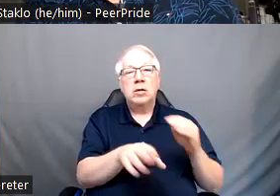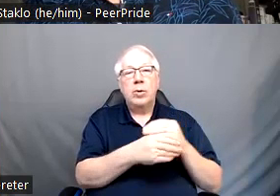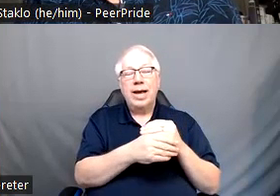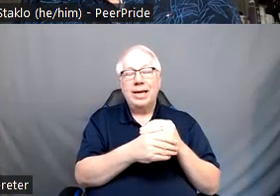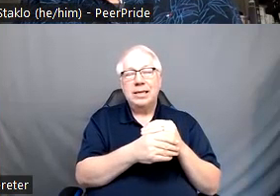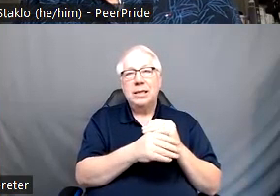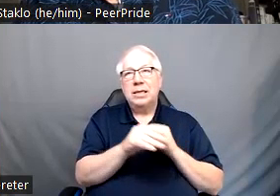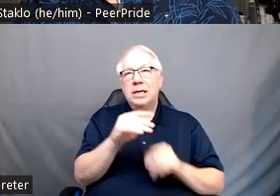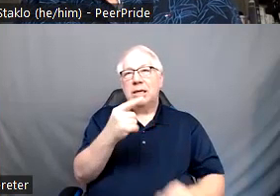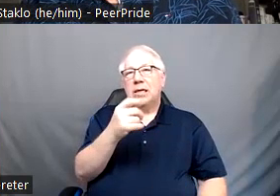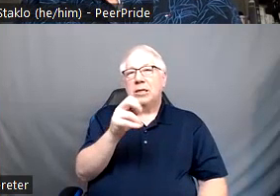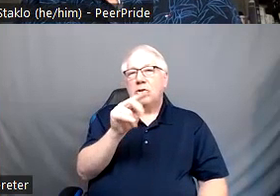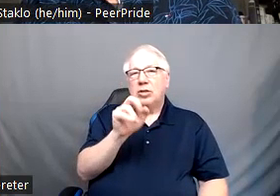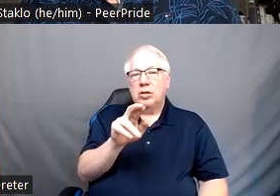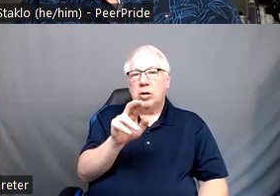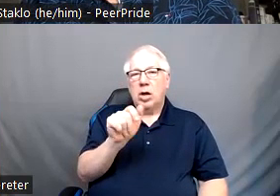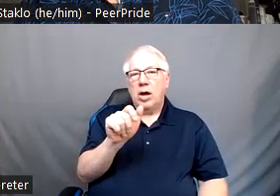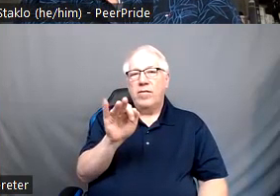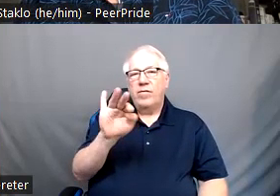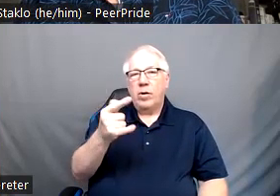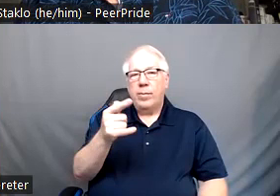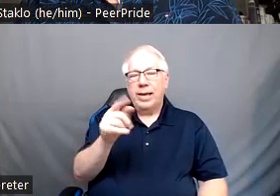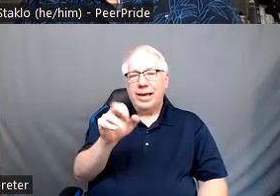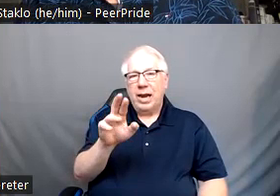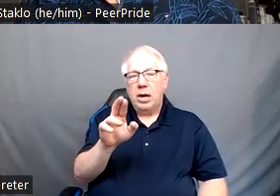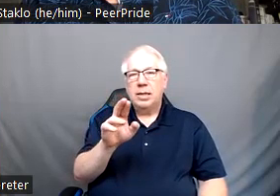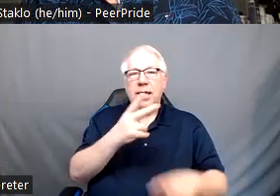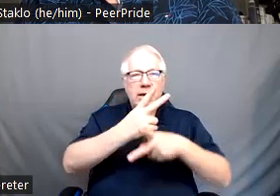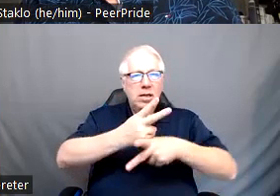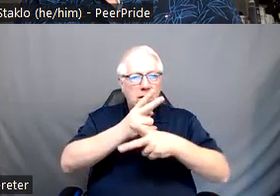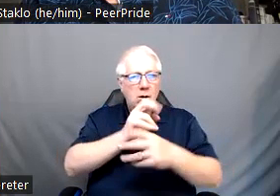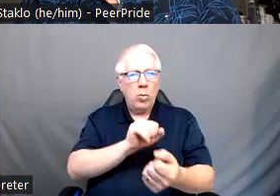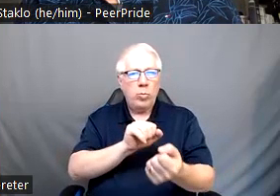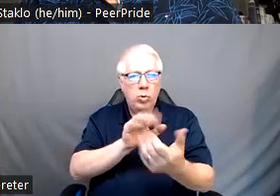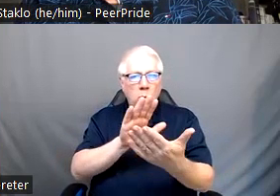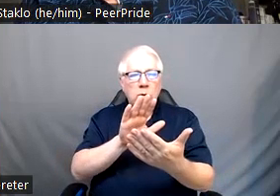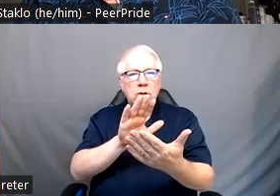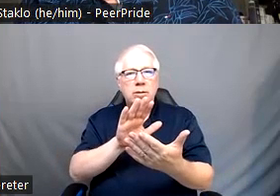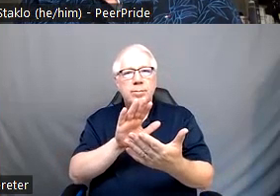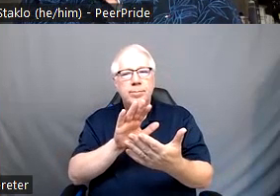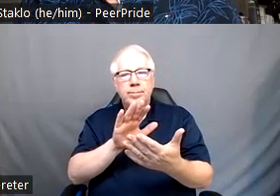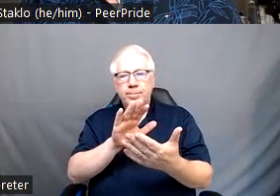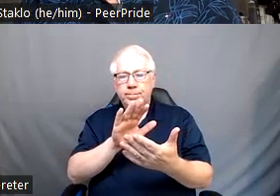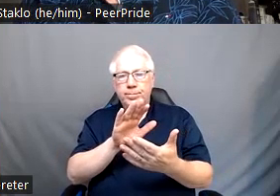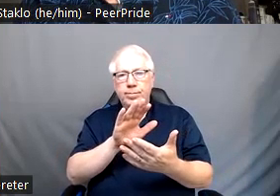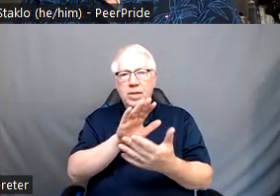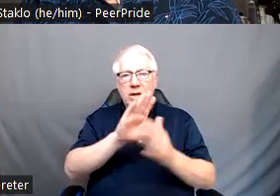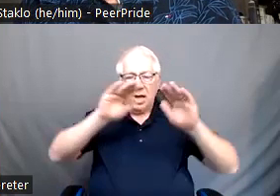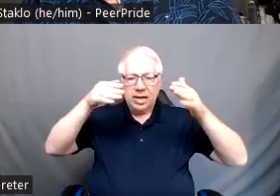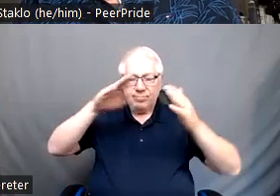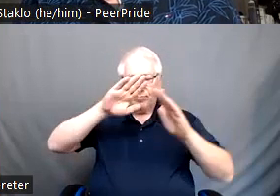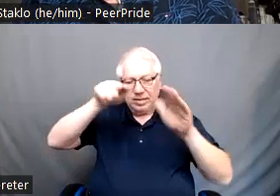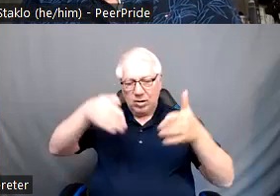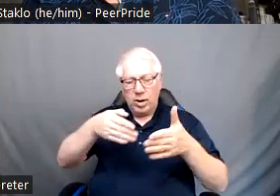gender affirming care as kind of like a care approach is obviously, I would say, like, centered around informed